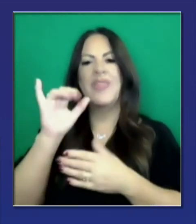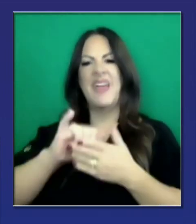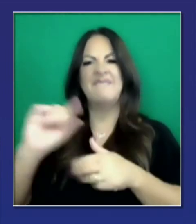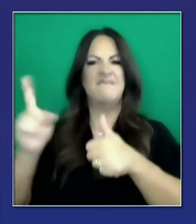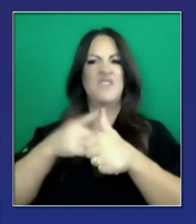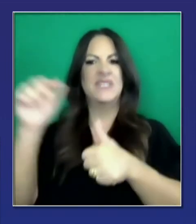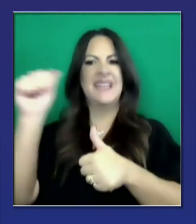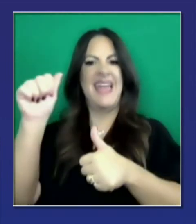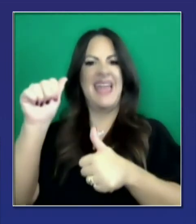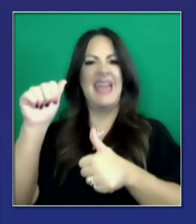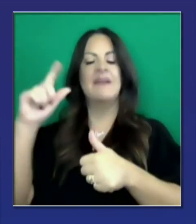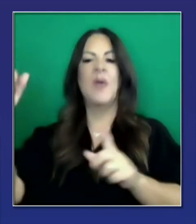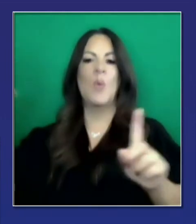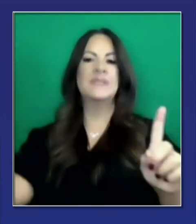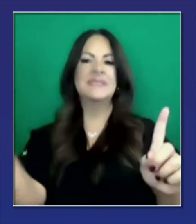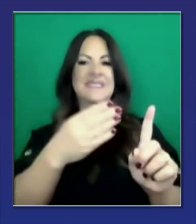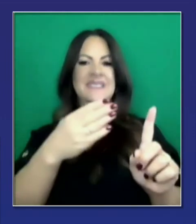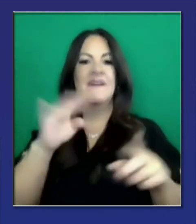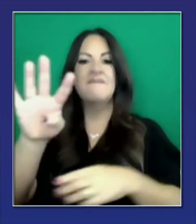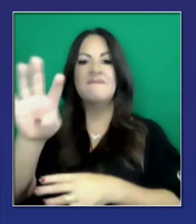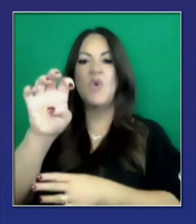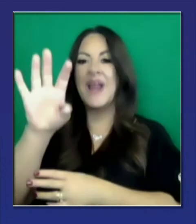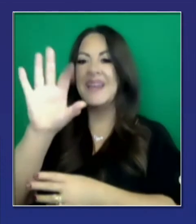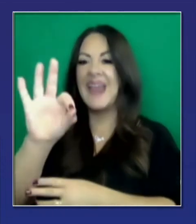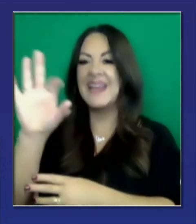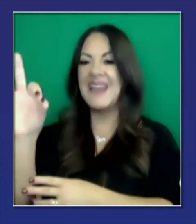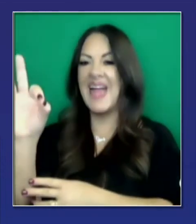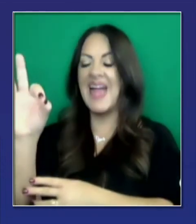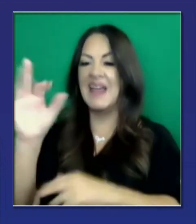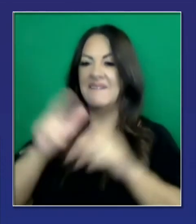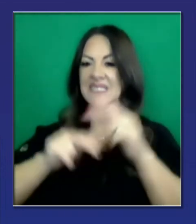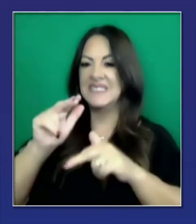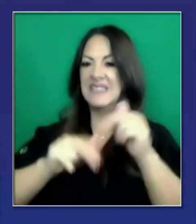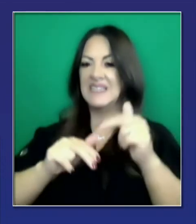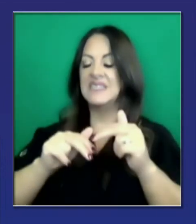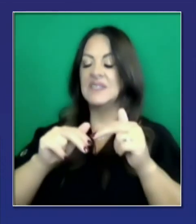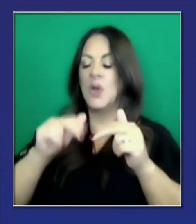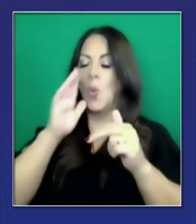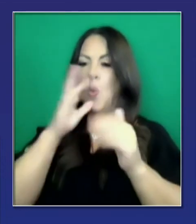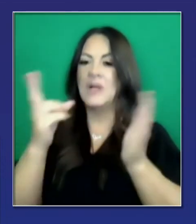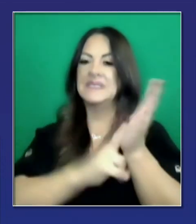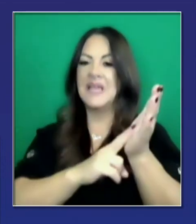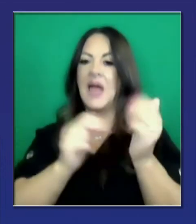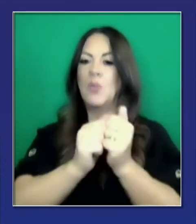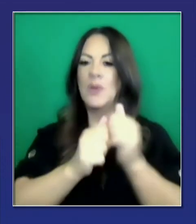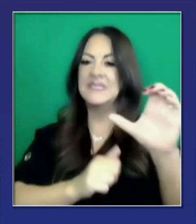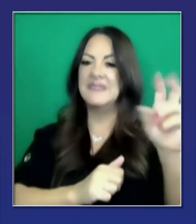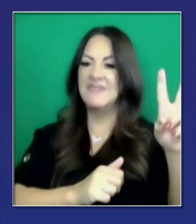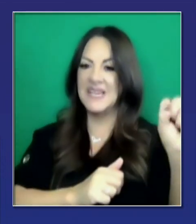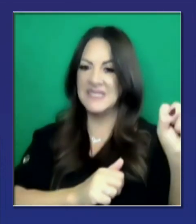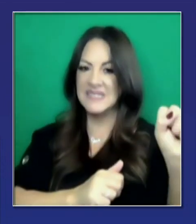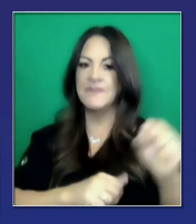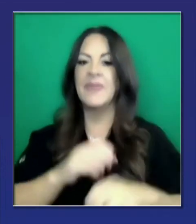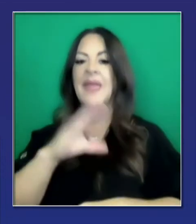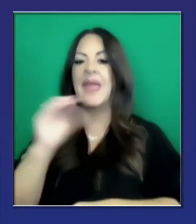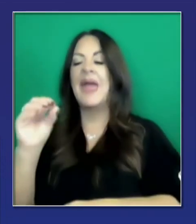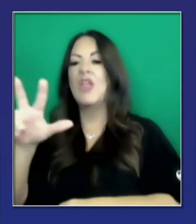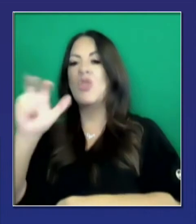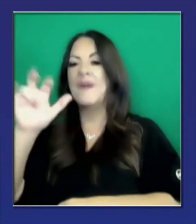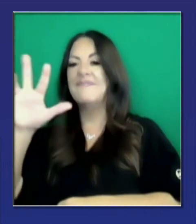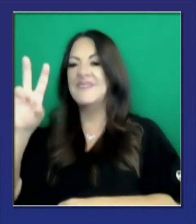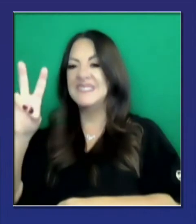the breakdown on this slide, 499 facilities working with CVS and 357 working